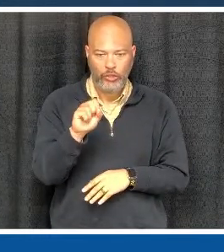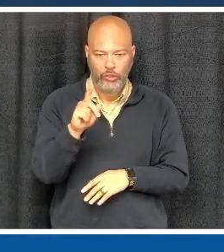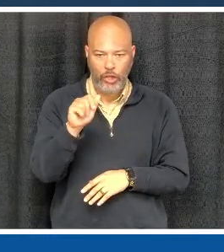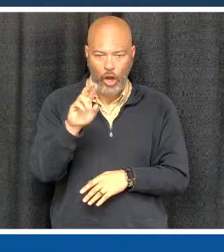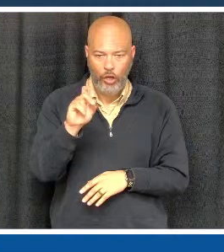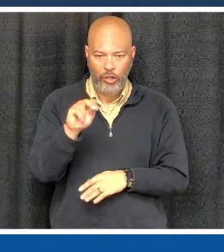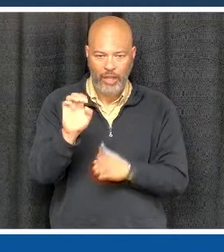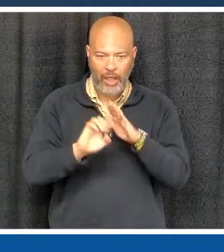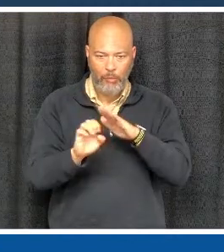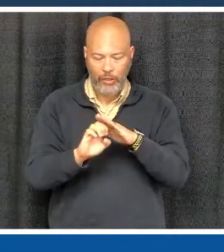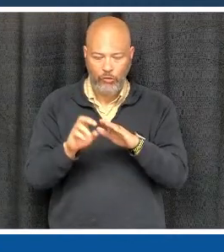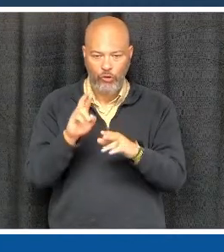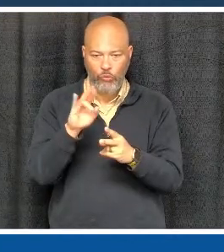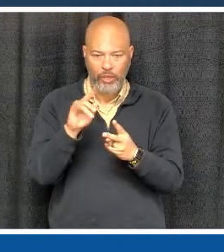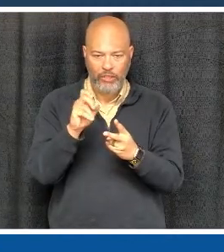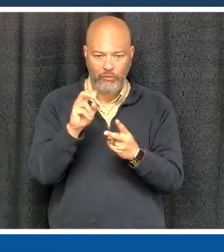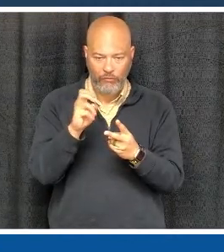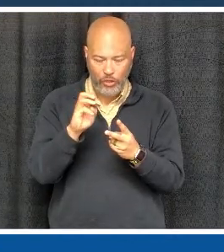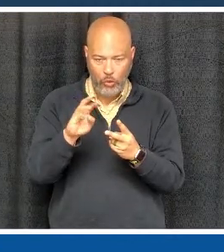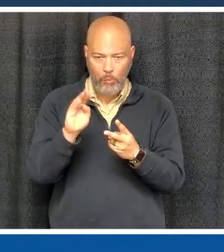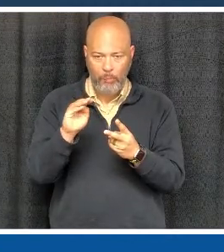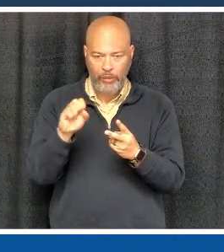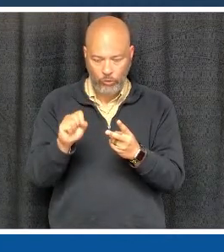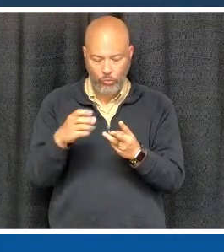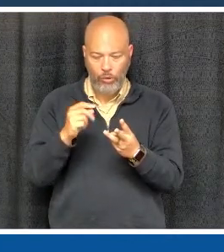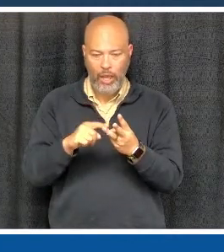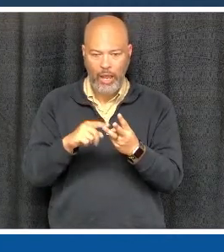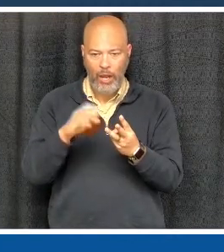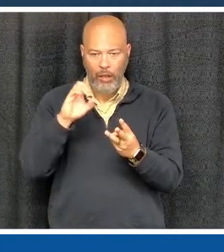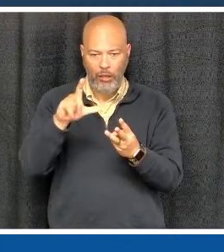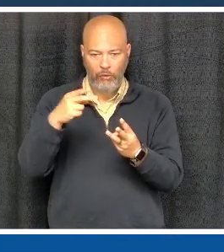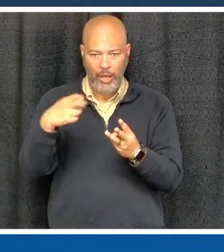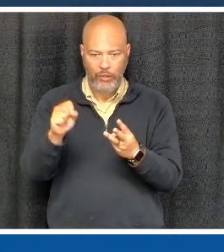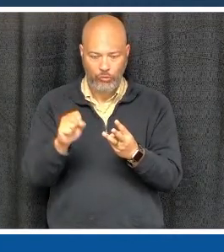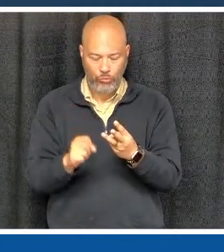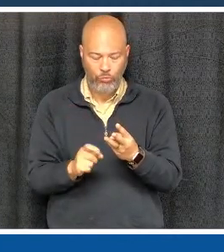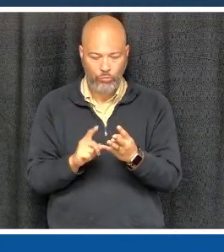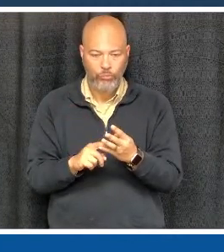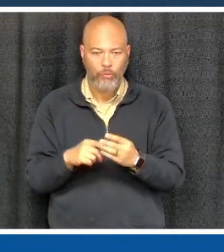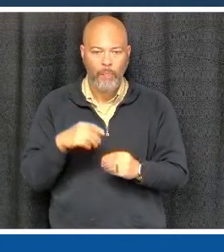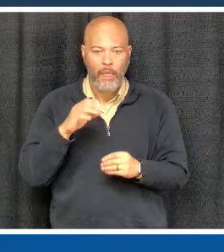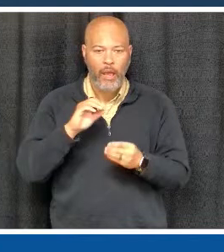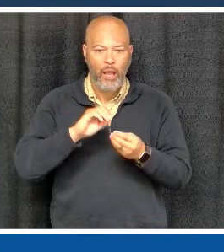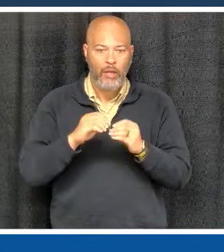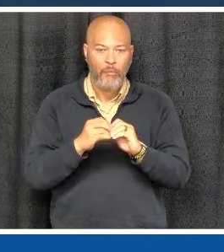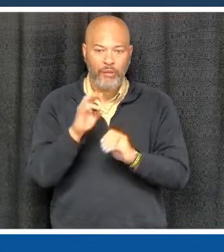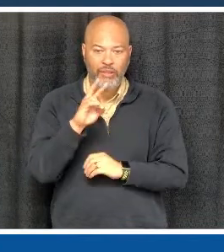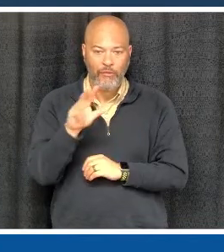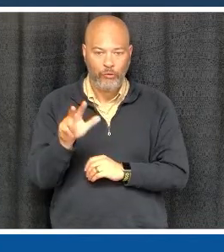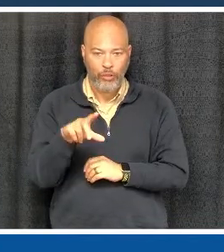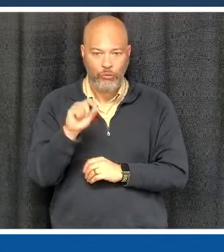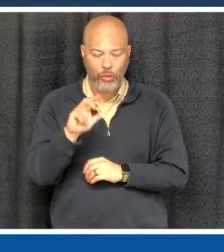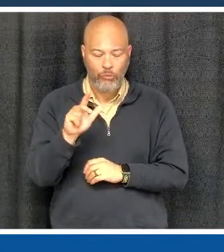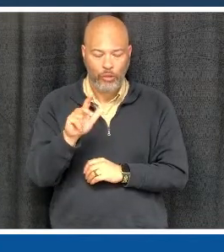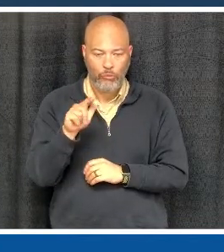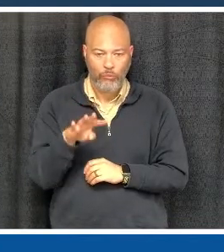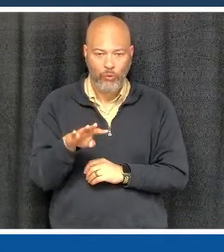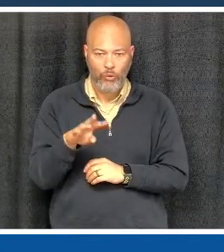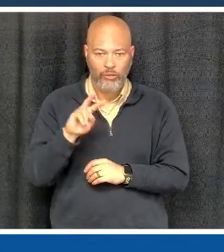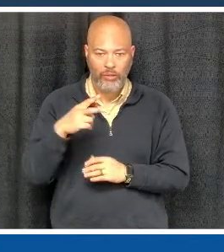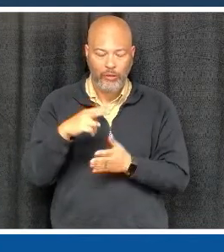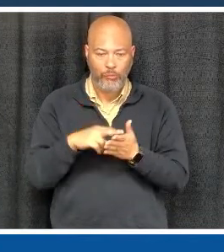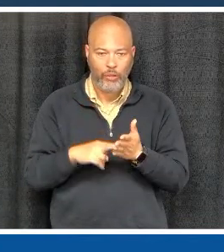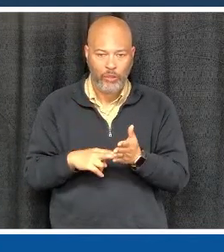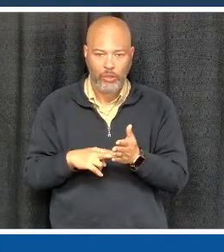Elementary School, Richview Middle School, and Clarksville High School. Ordinance 73, 2023-24,